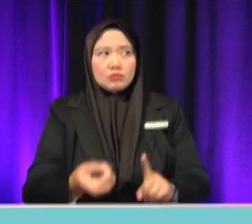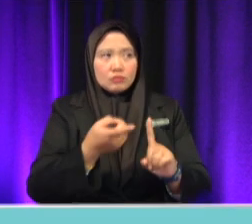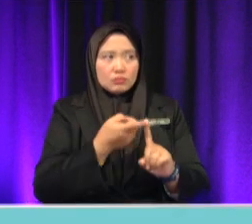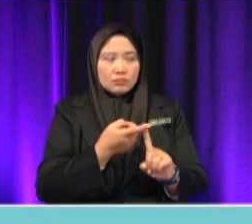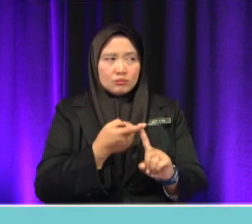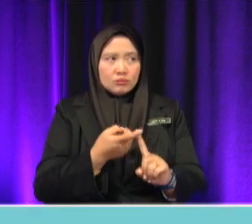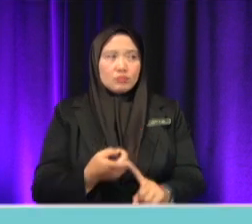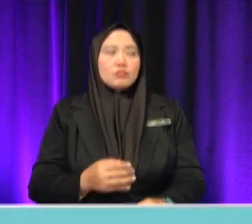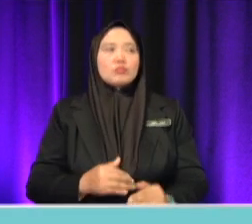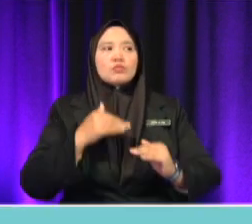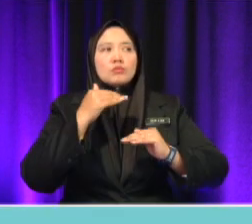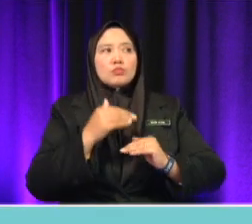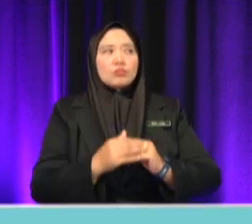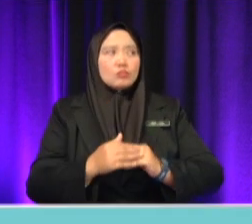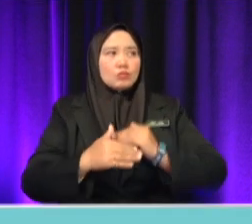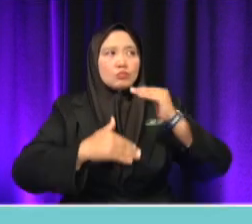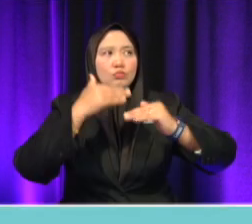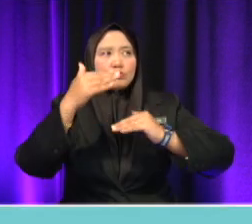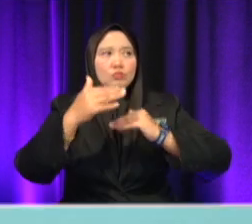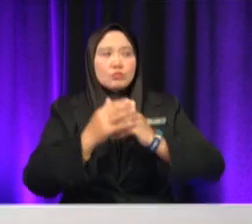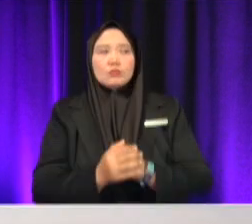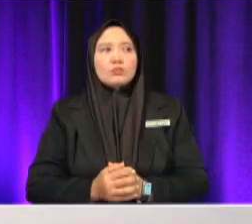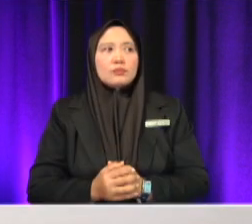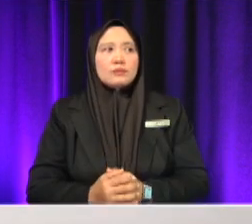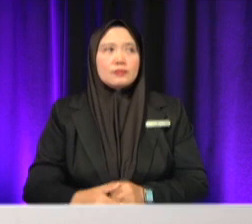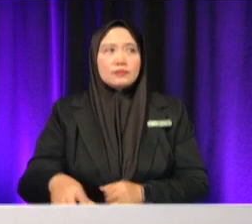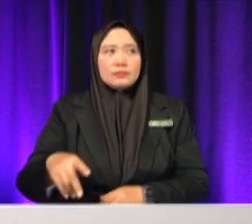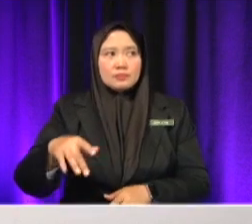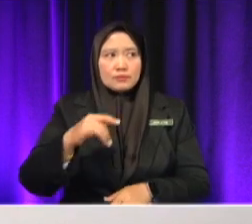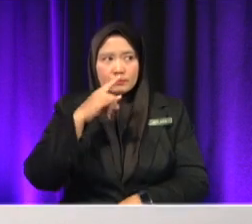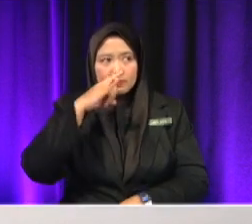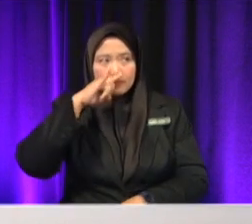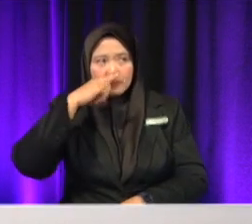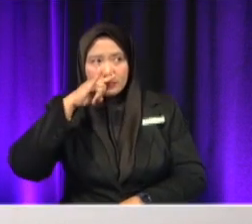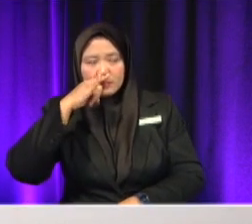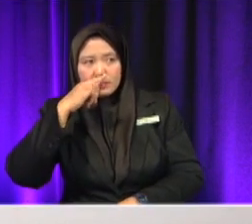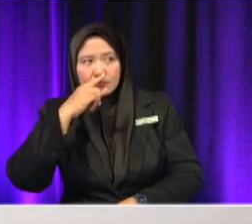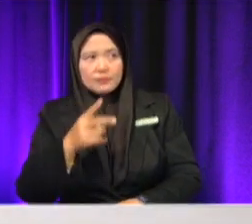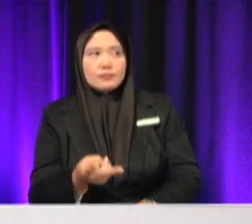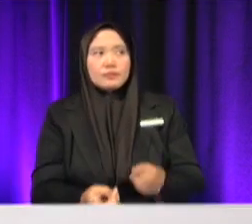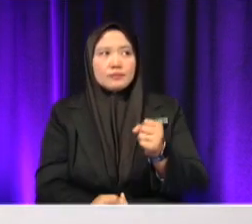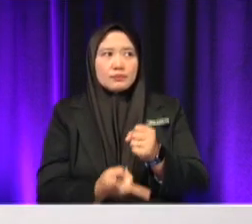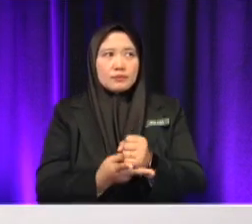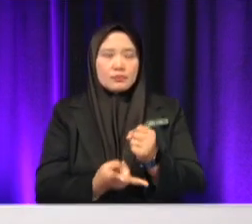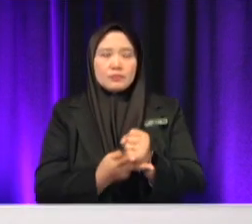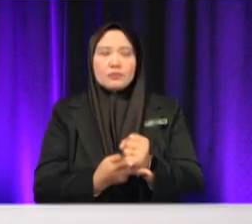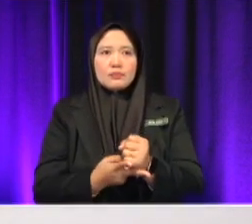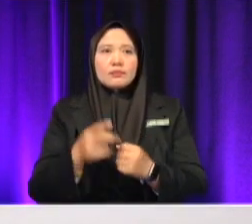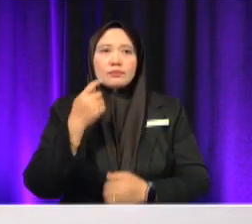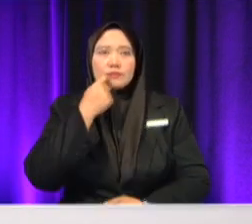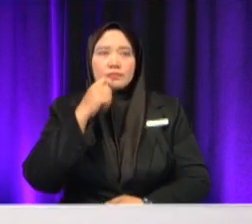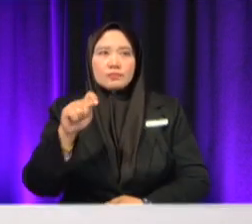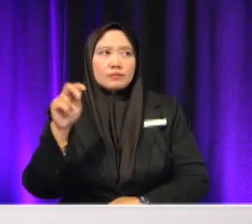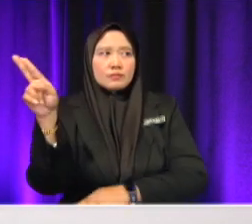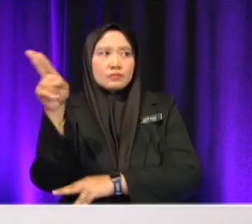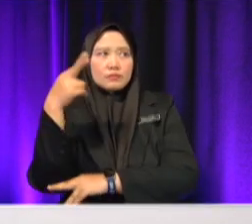local rainforest and endangered wildlife. Okay, so any charities mentioned in this part? Yes,